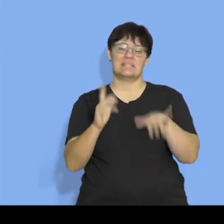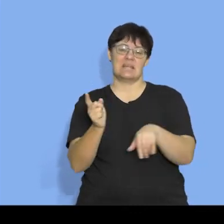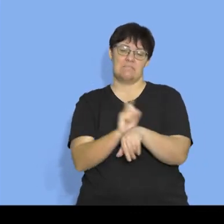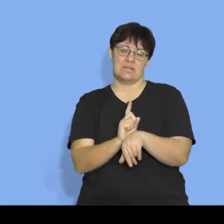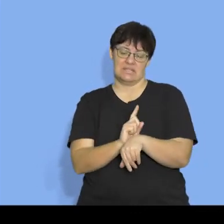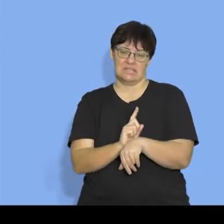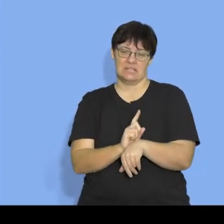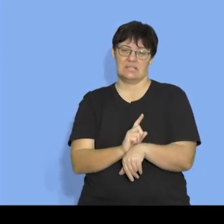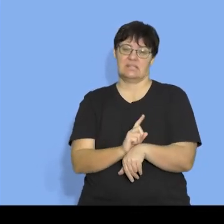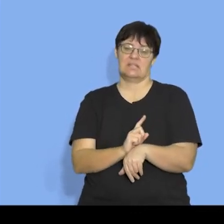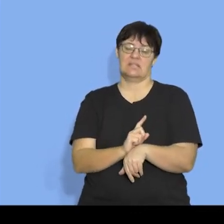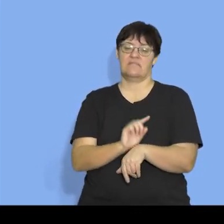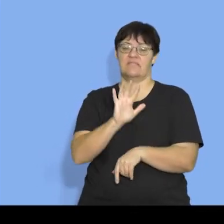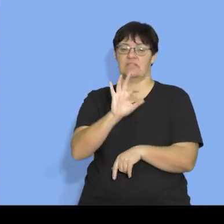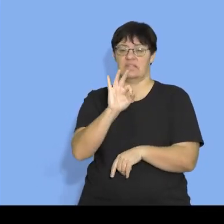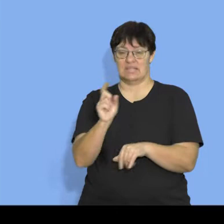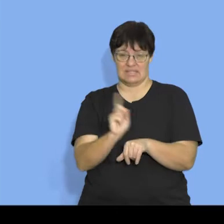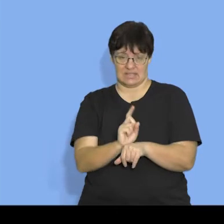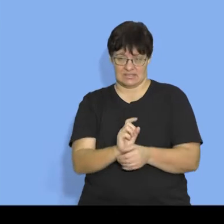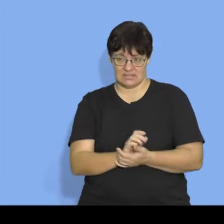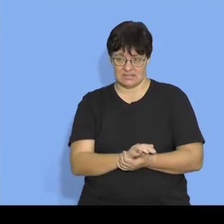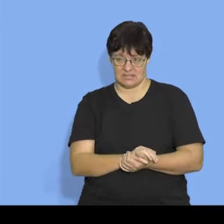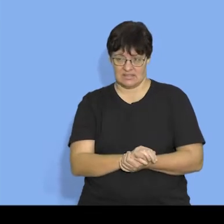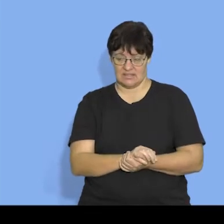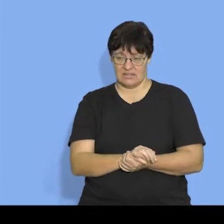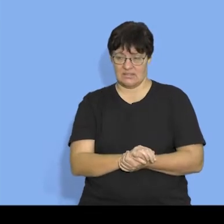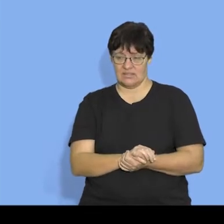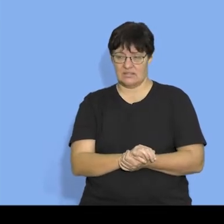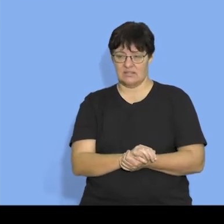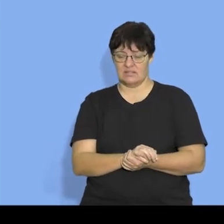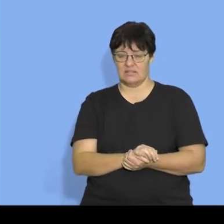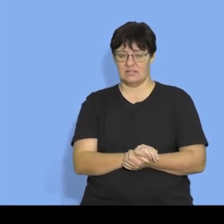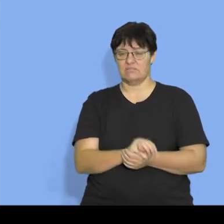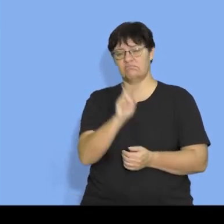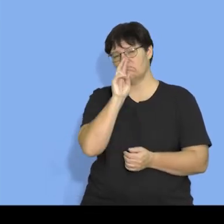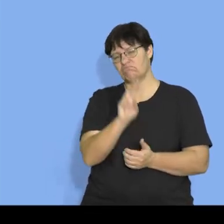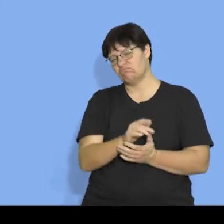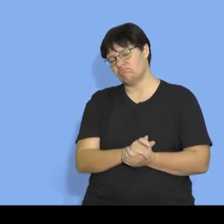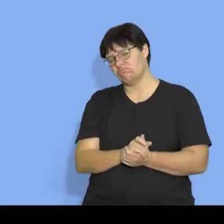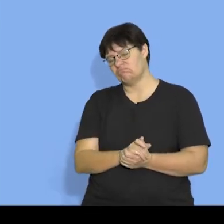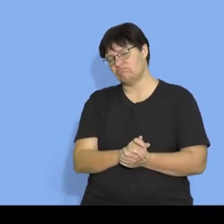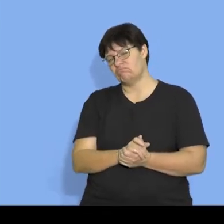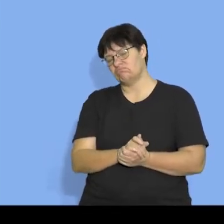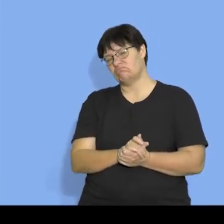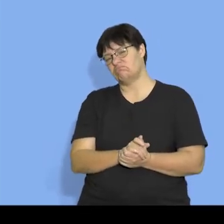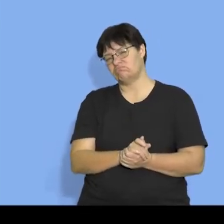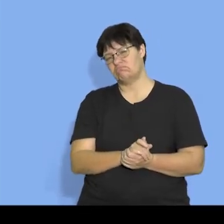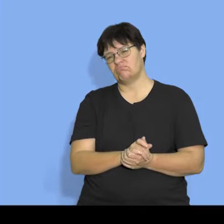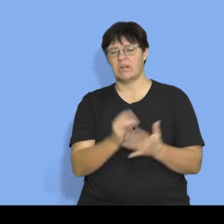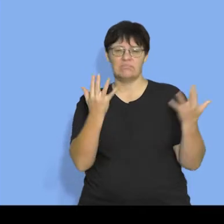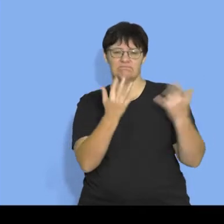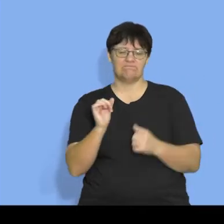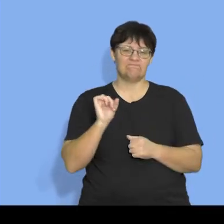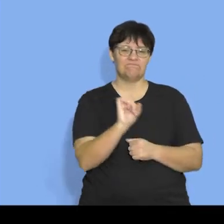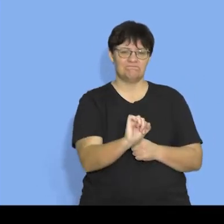and 53 seconds, okay? If I look at this and I go, let's calculate